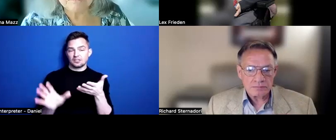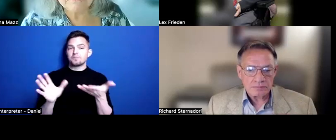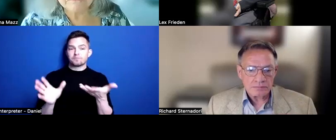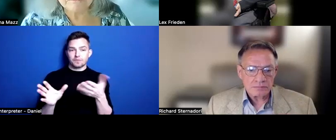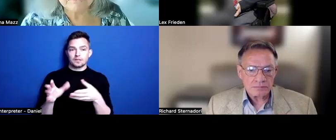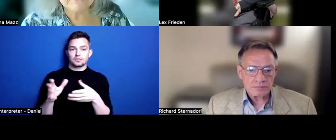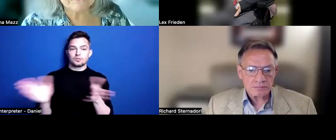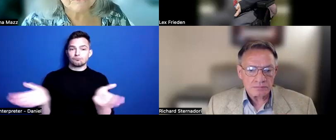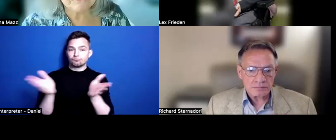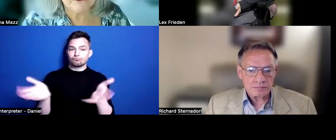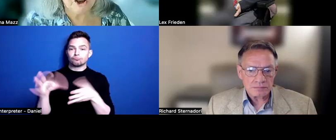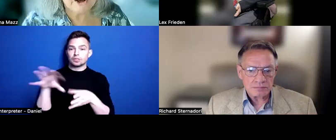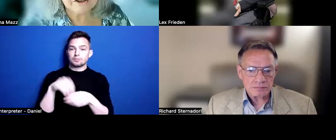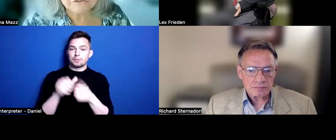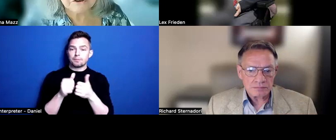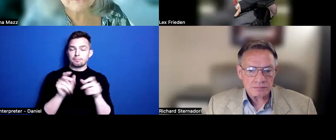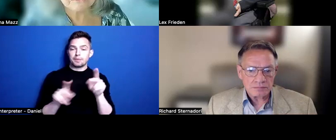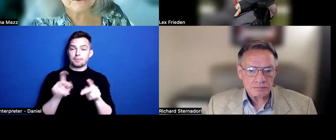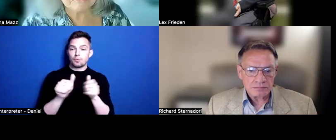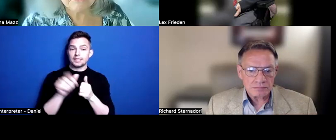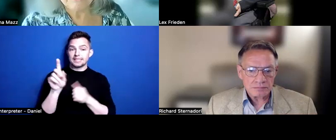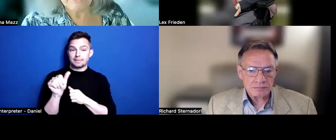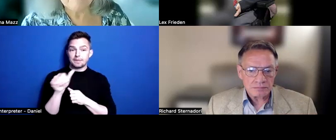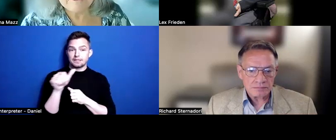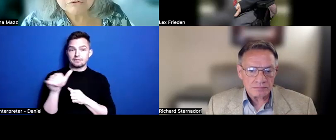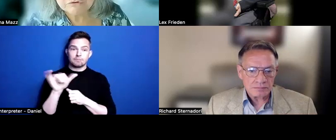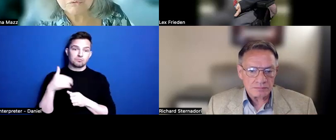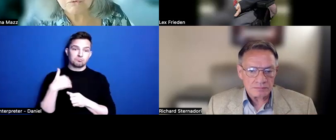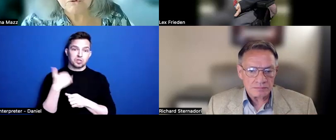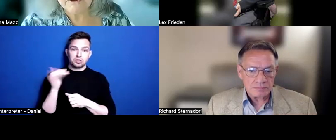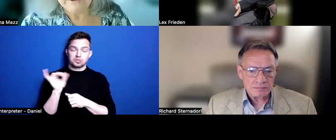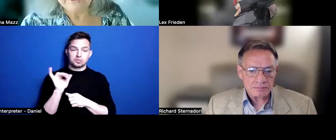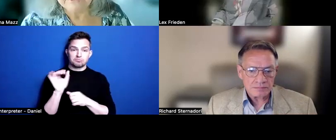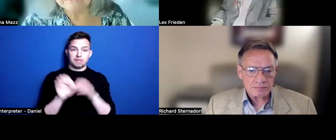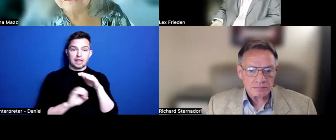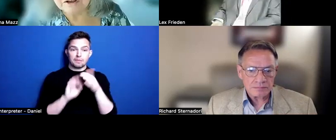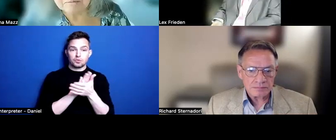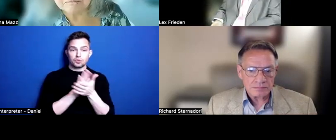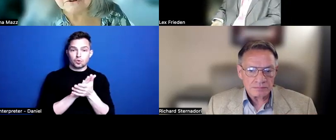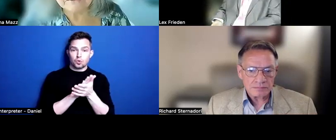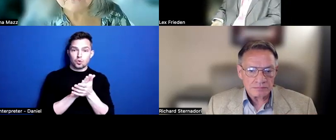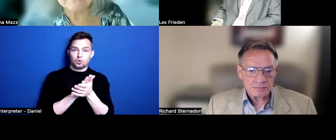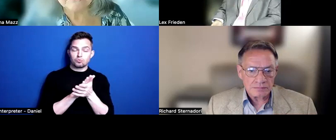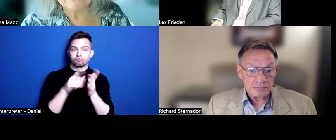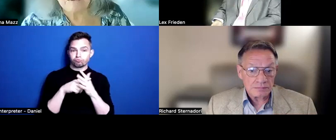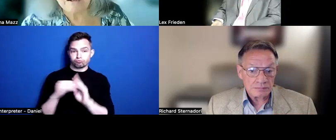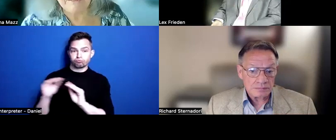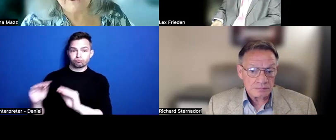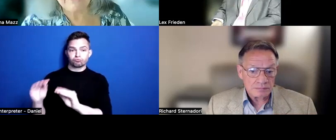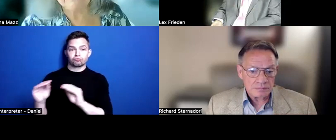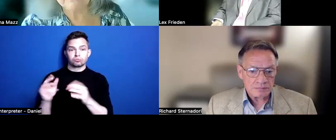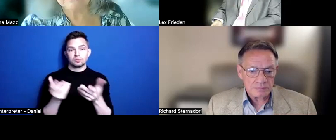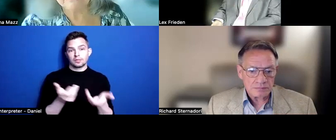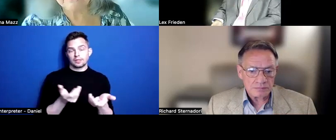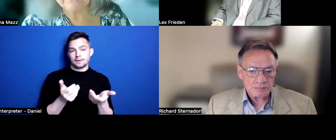of people with disabilities as young as elementary school in STEM sciences, as